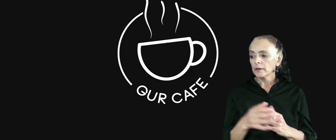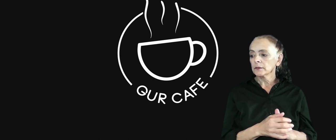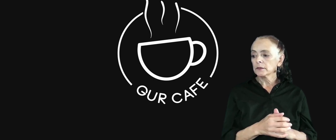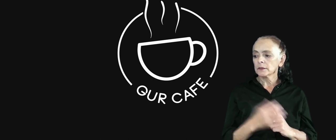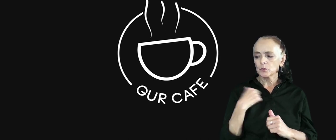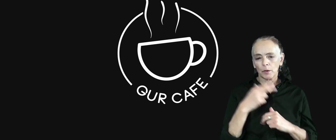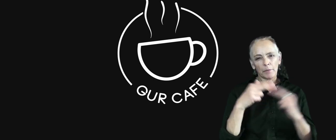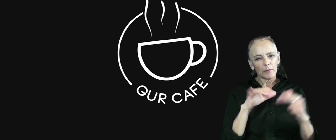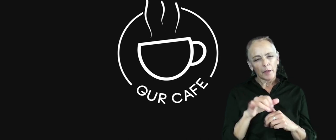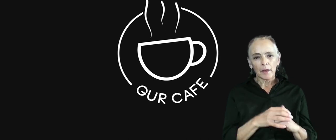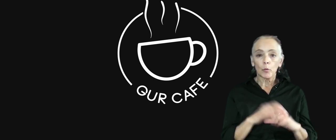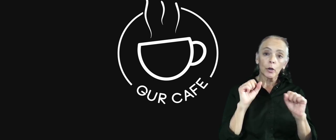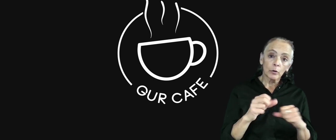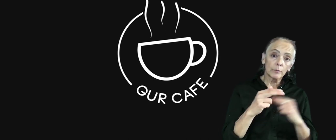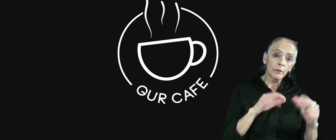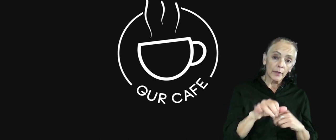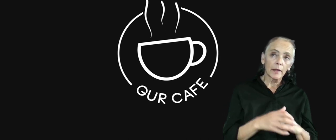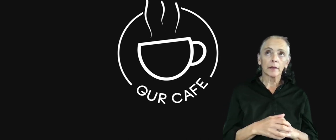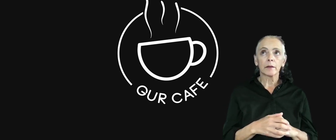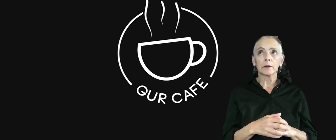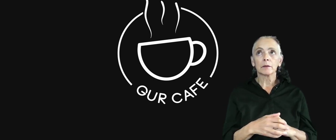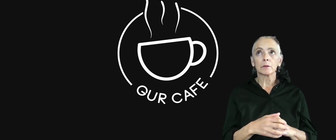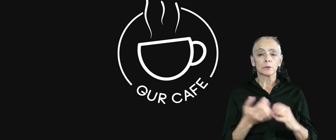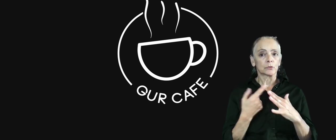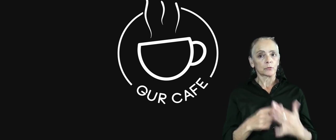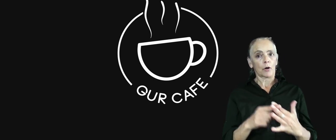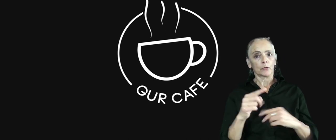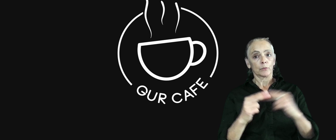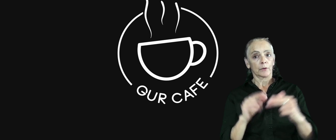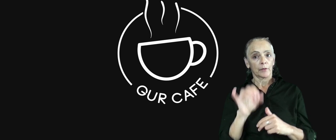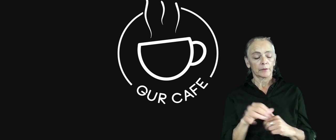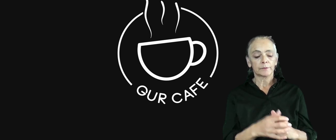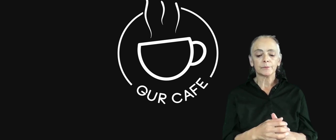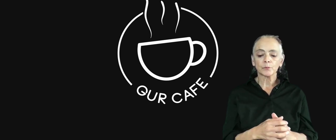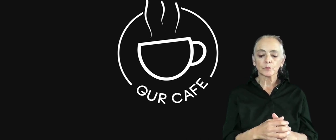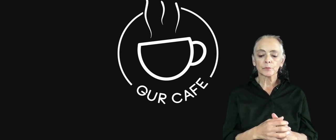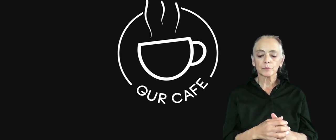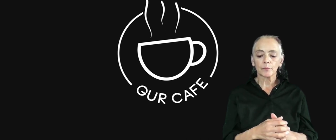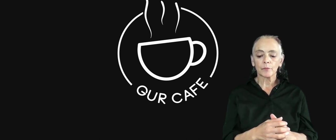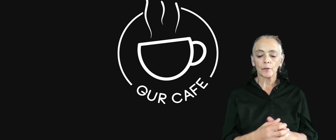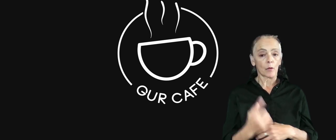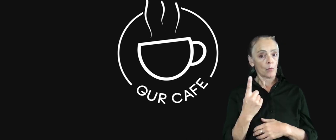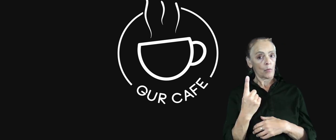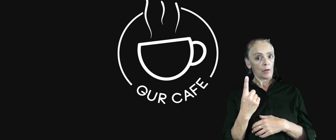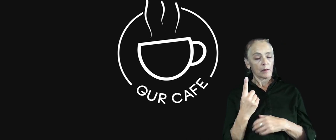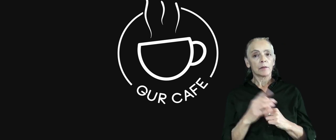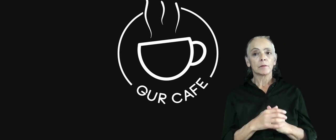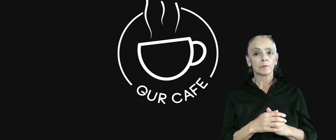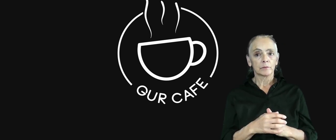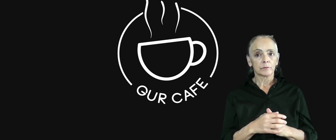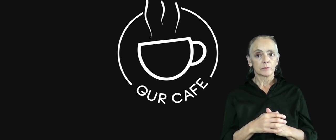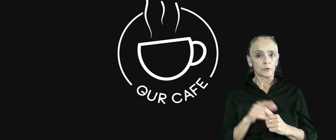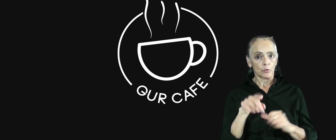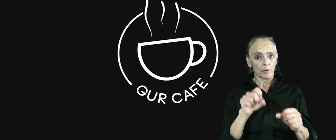or that we could build that, or that we started to build that. There's one I think you could speak about,